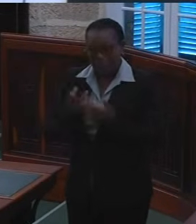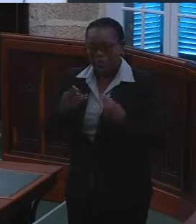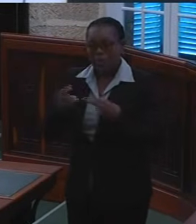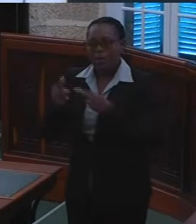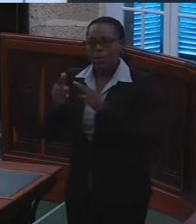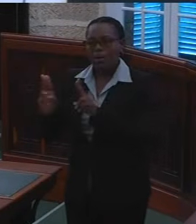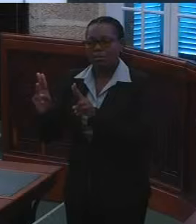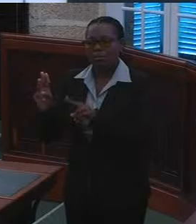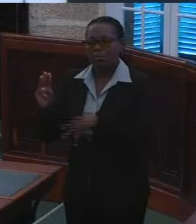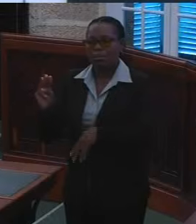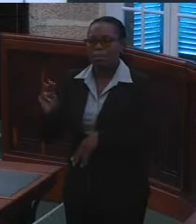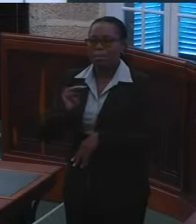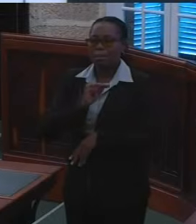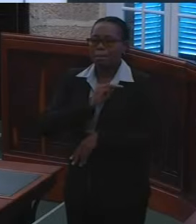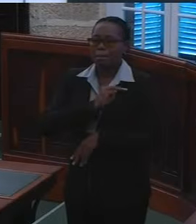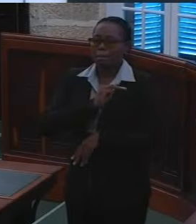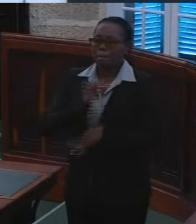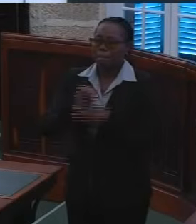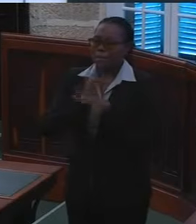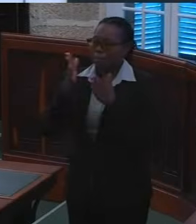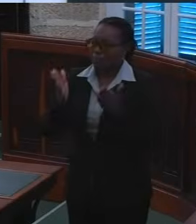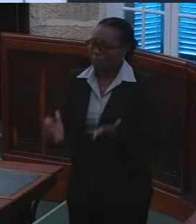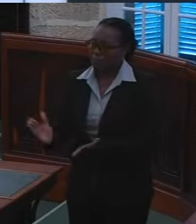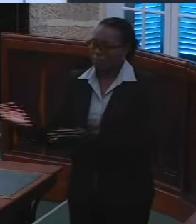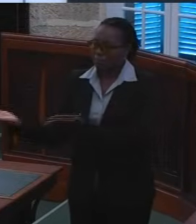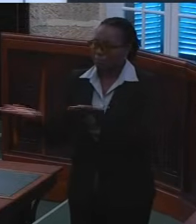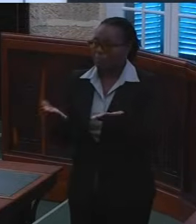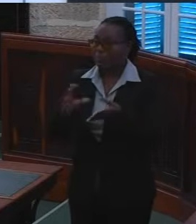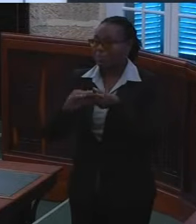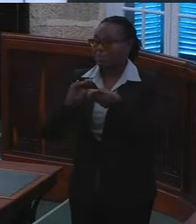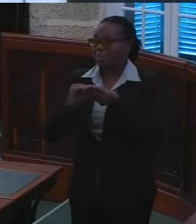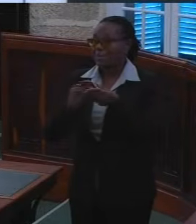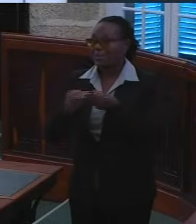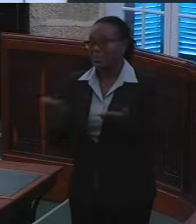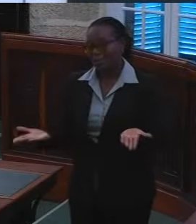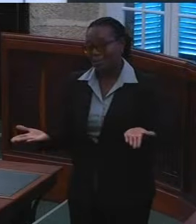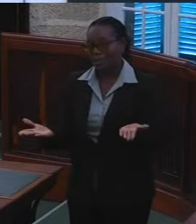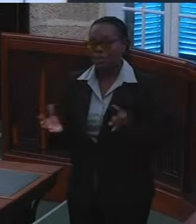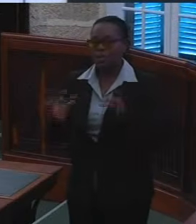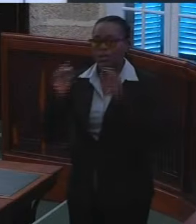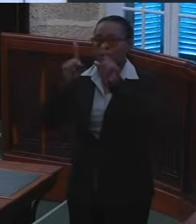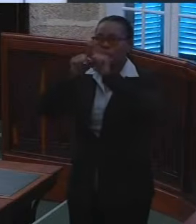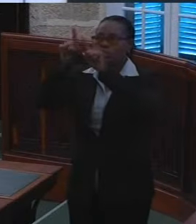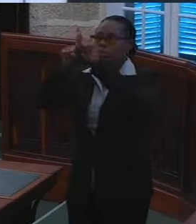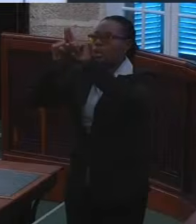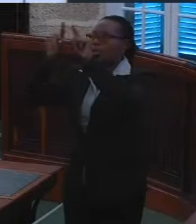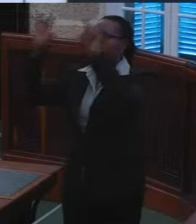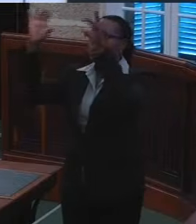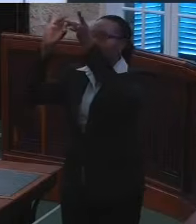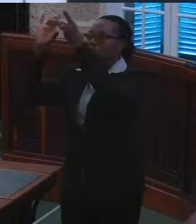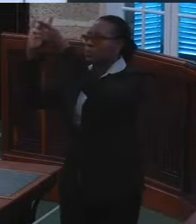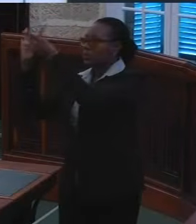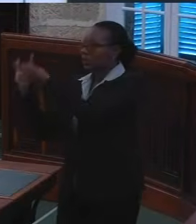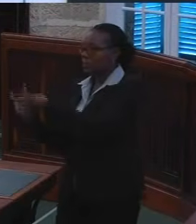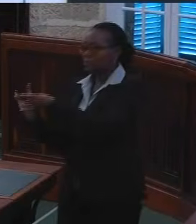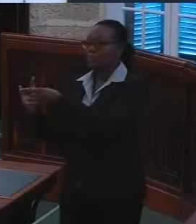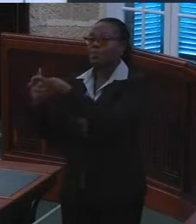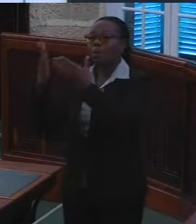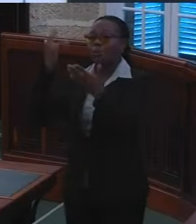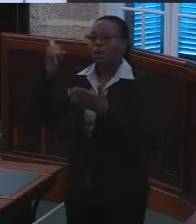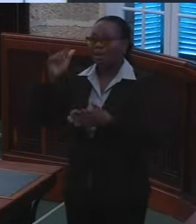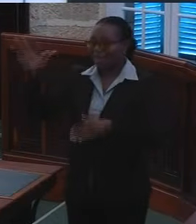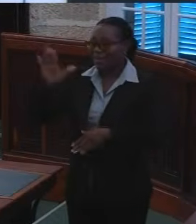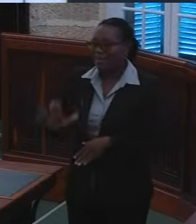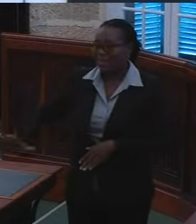more than just. And as he said, it is really about the stars aligning. This is his area in